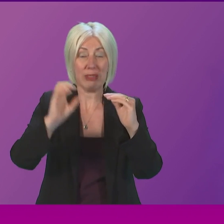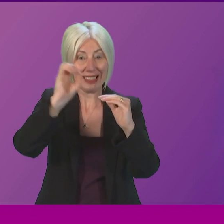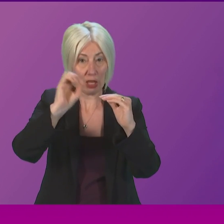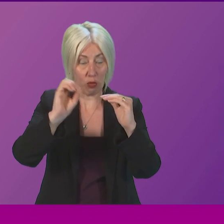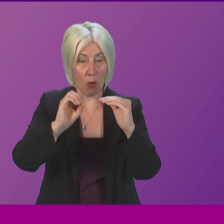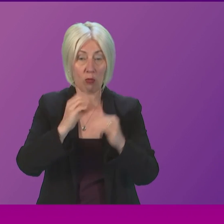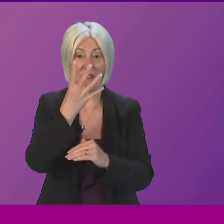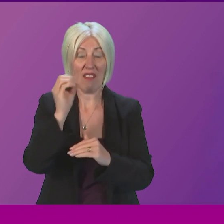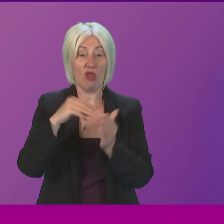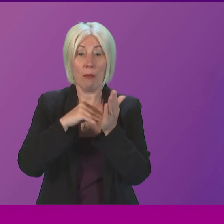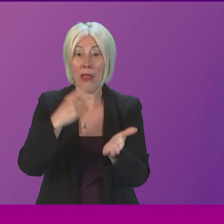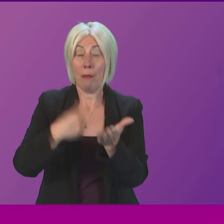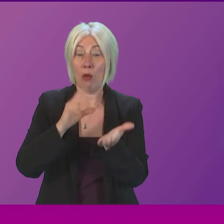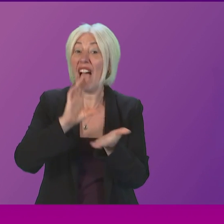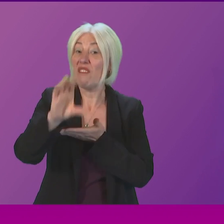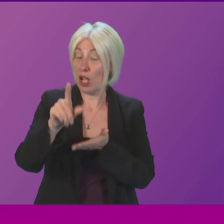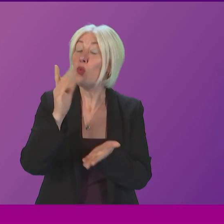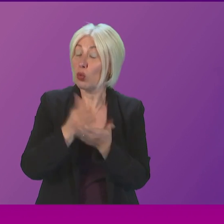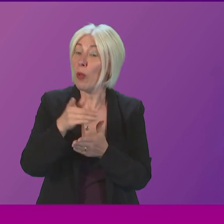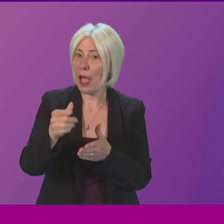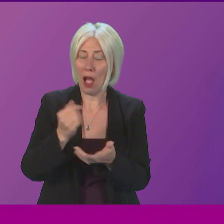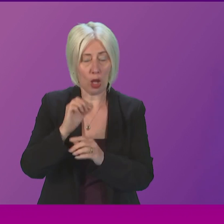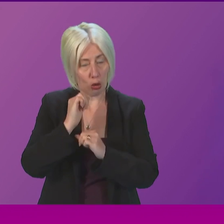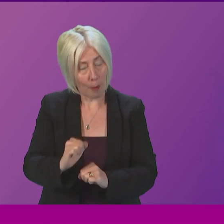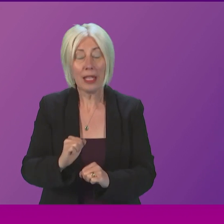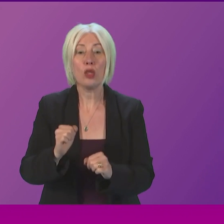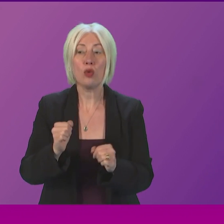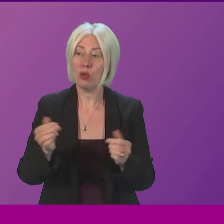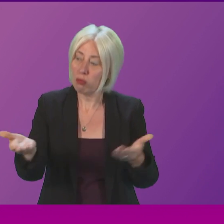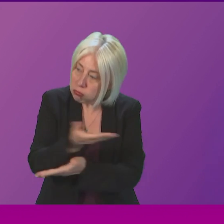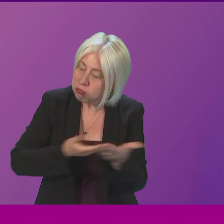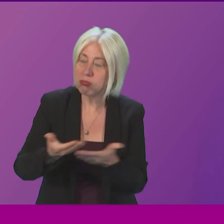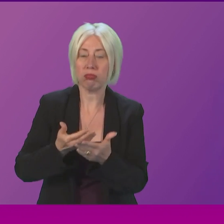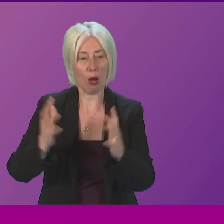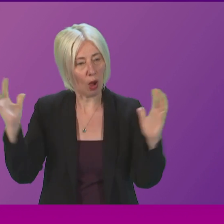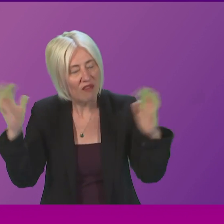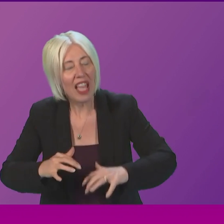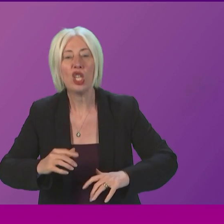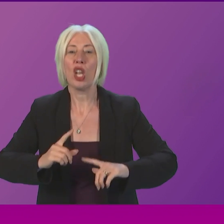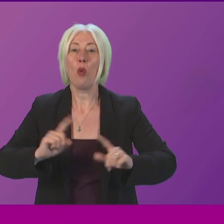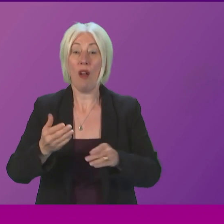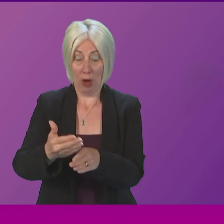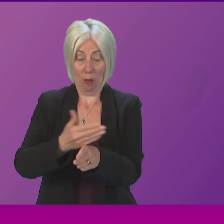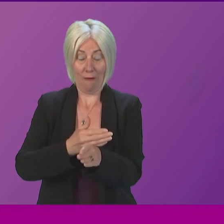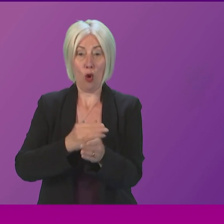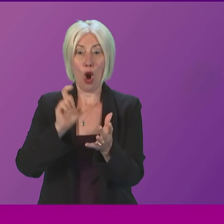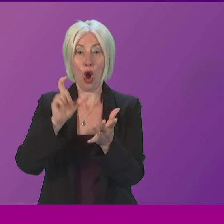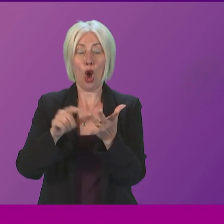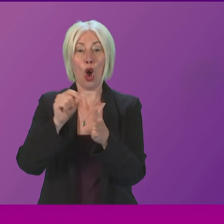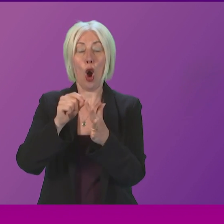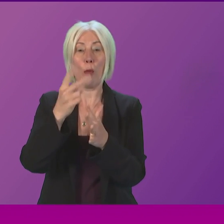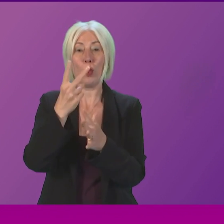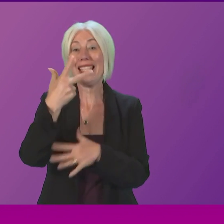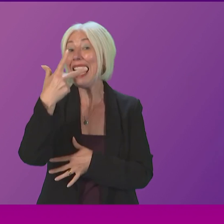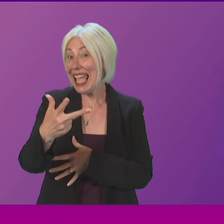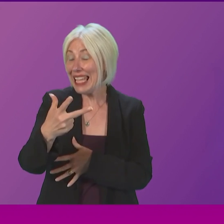million fund. And I'm more than happy, as I say, to commit to a meeting, to a conversation, to a convention ahead of COP28 to discuss what